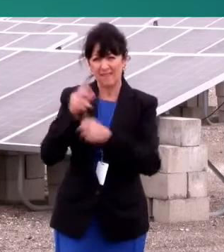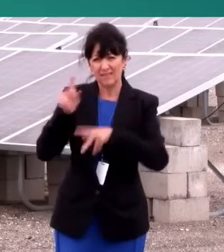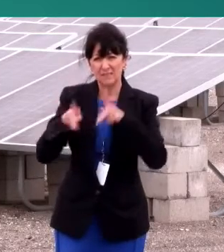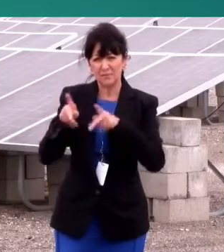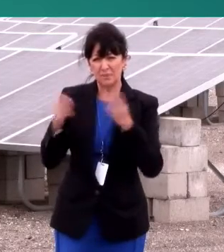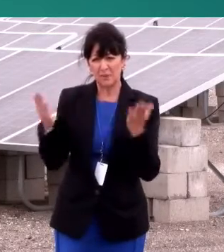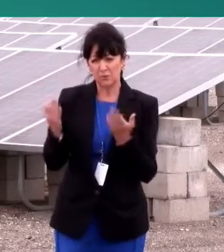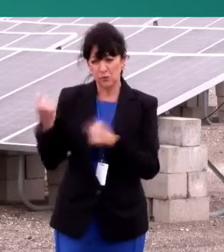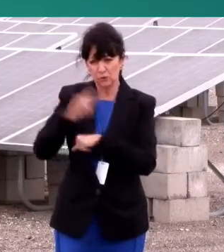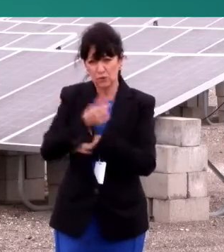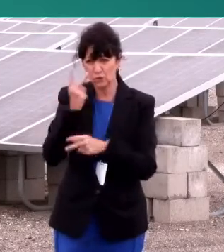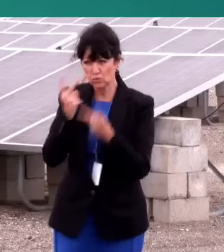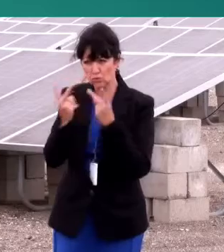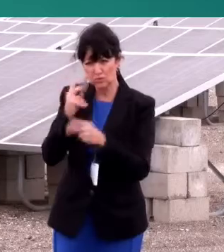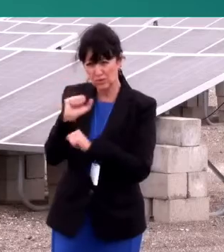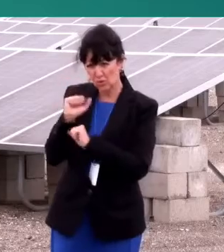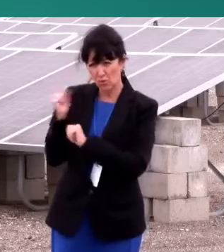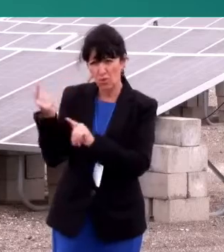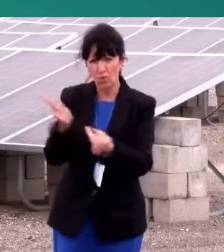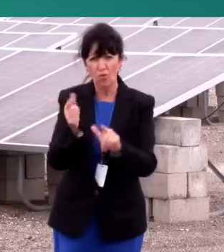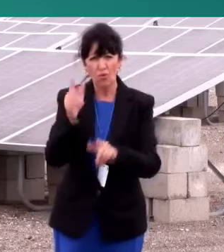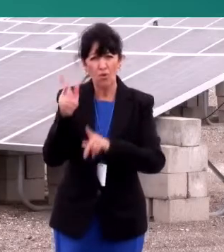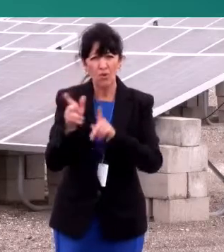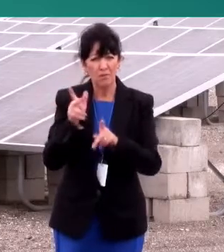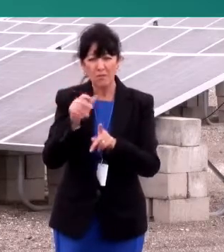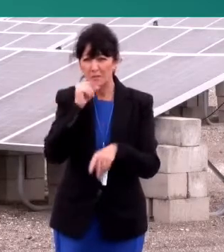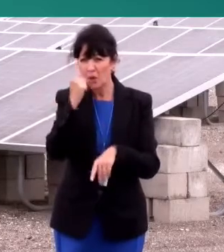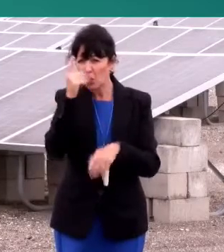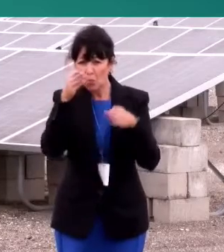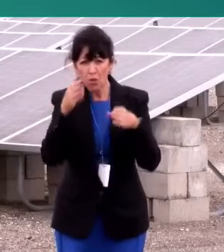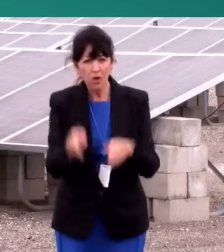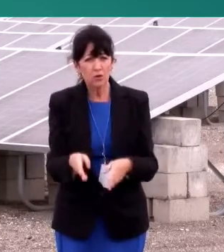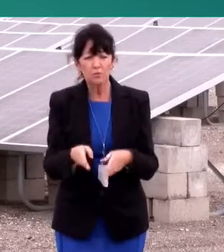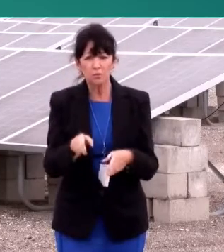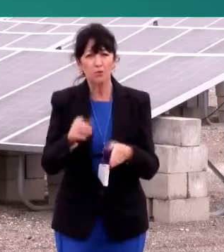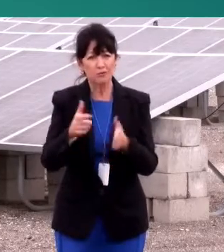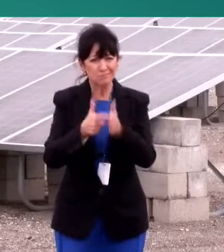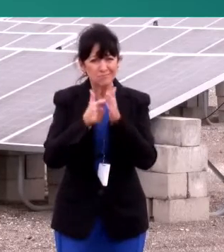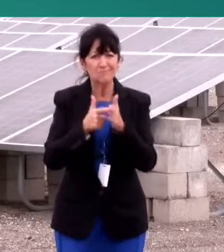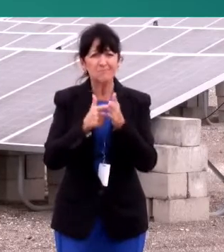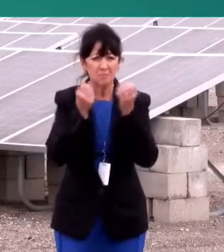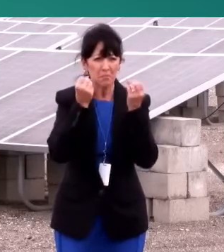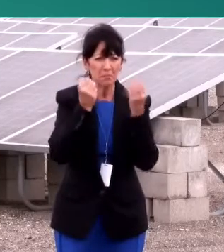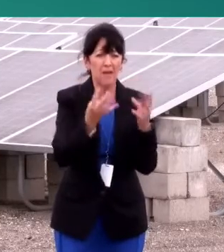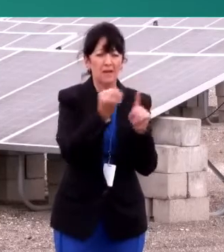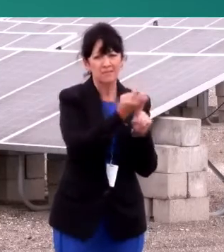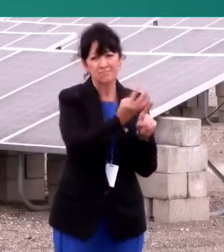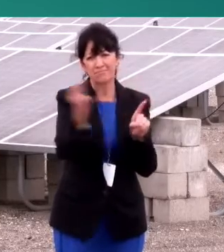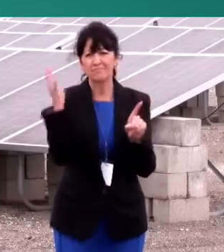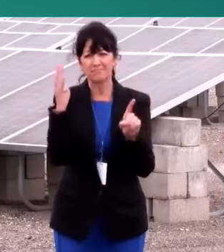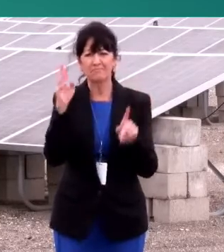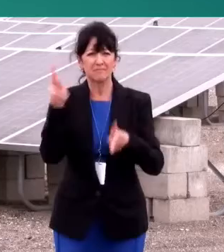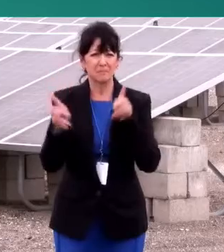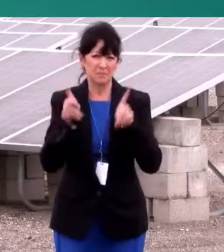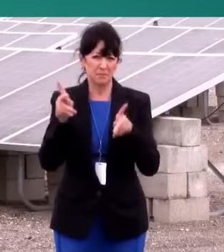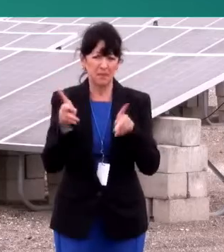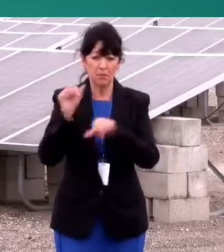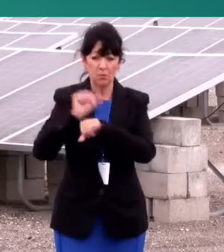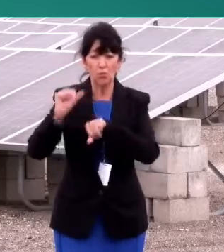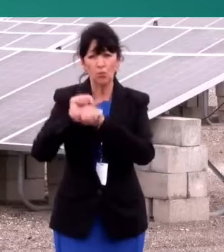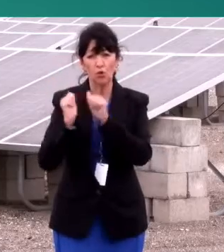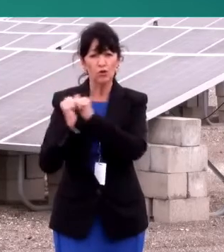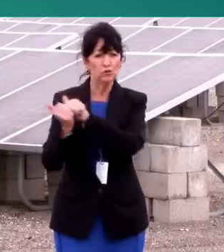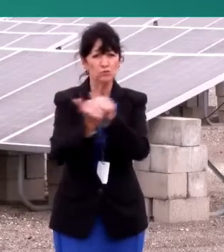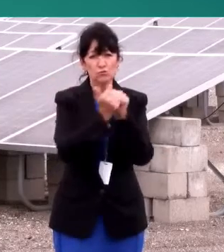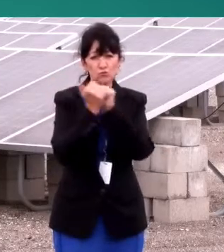other states how you can bring everyone to the table and break down barriers to access for those families